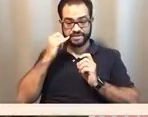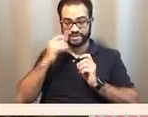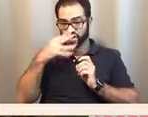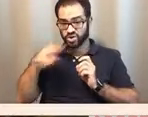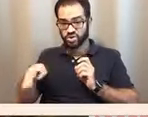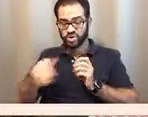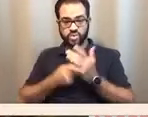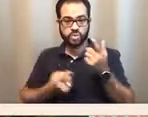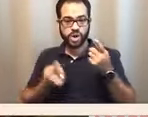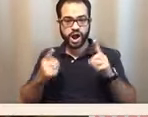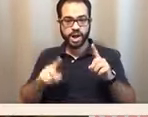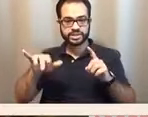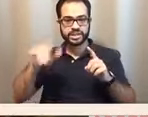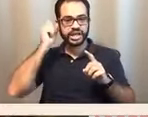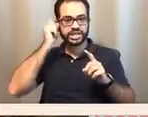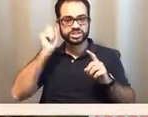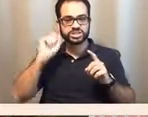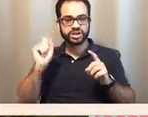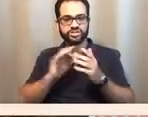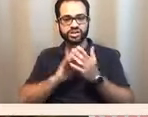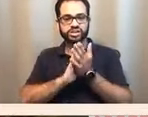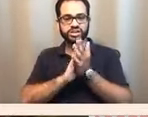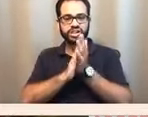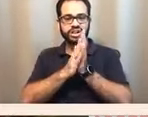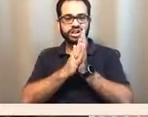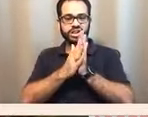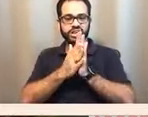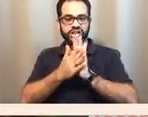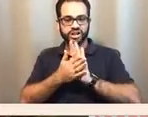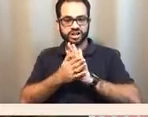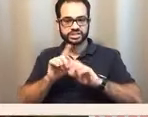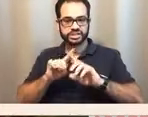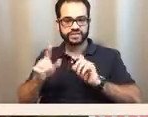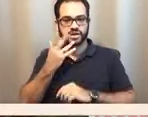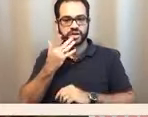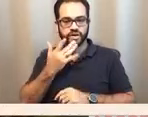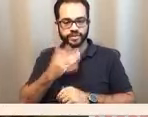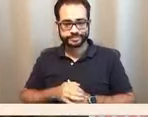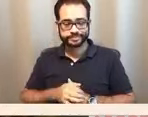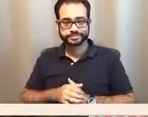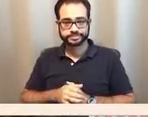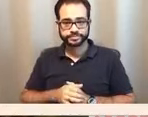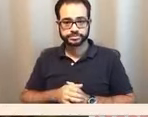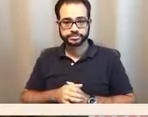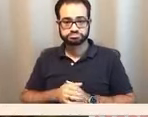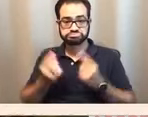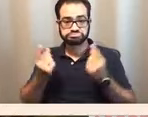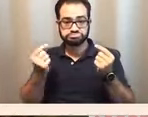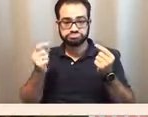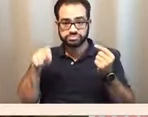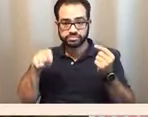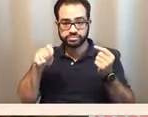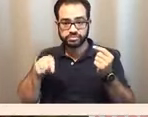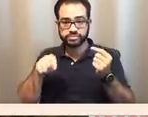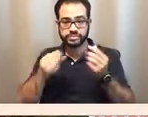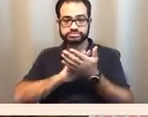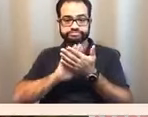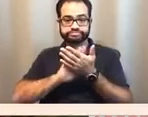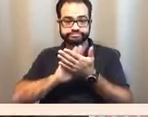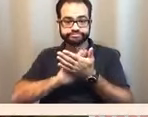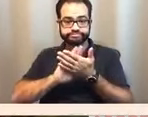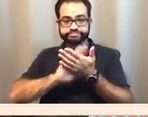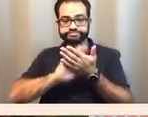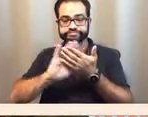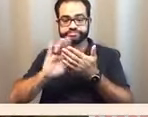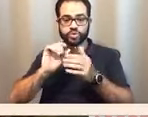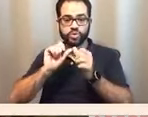silver started to change a different color. And all it was coating over time,